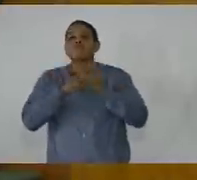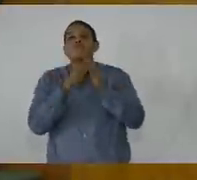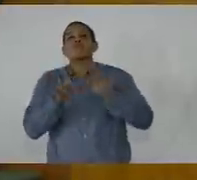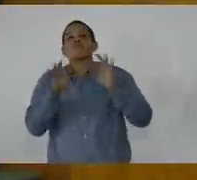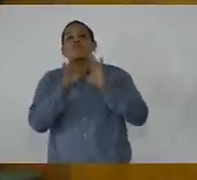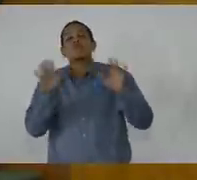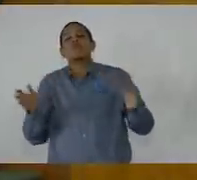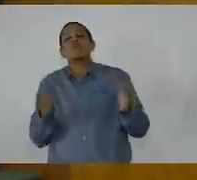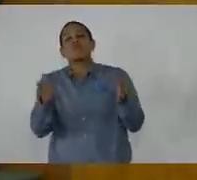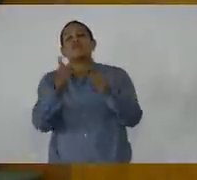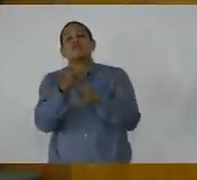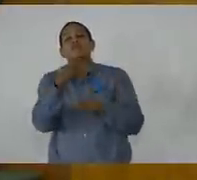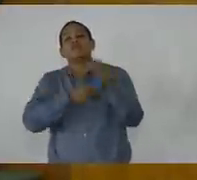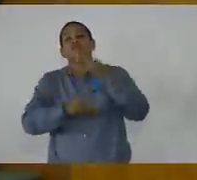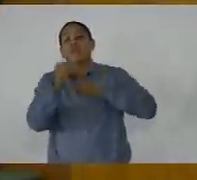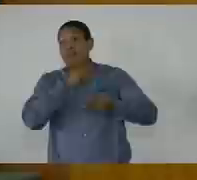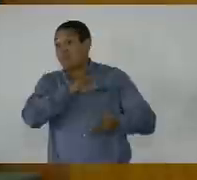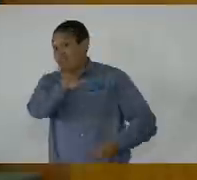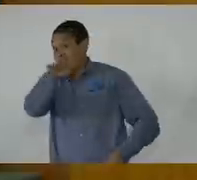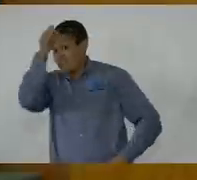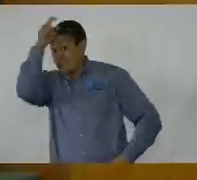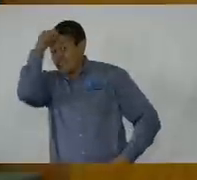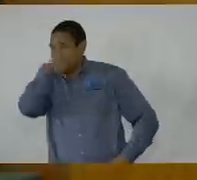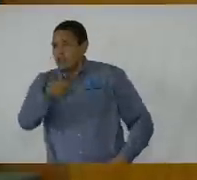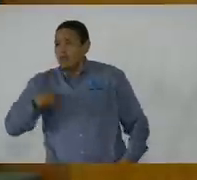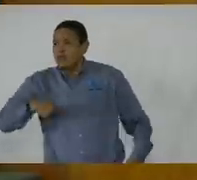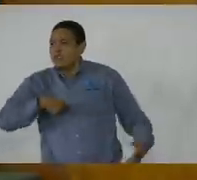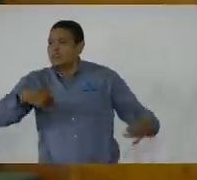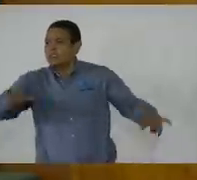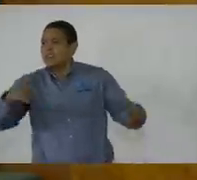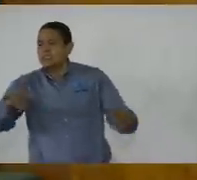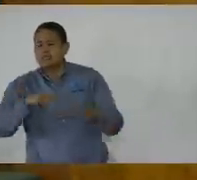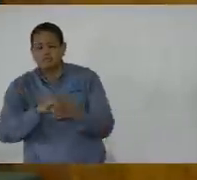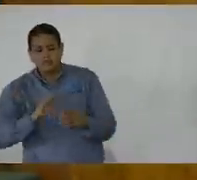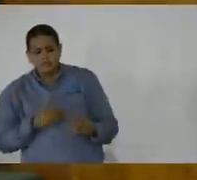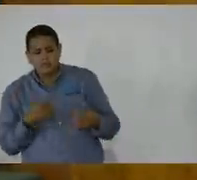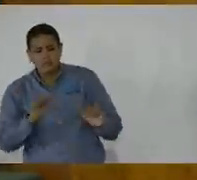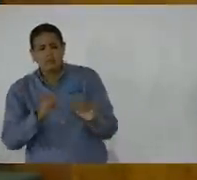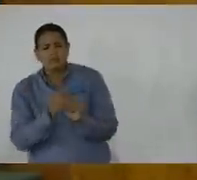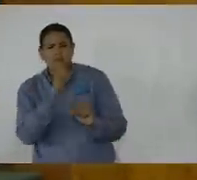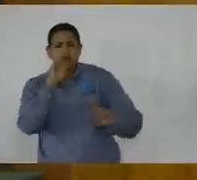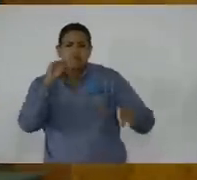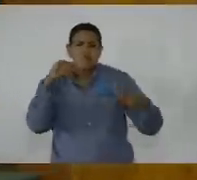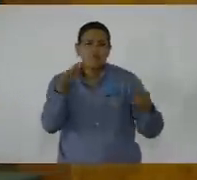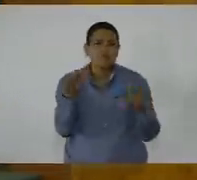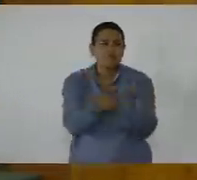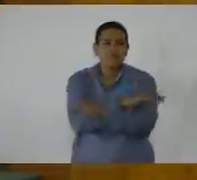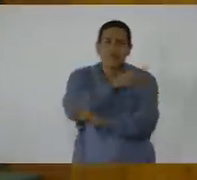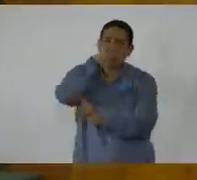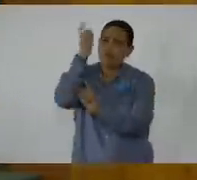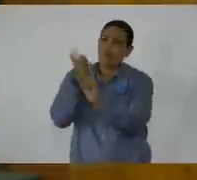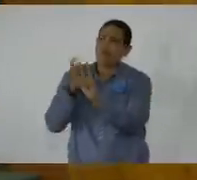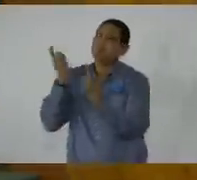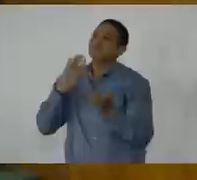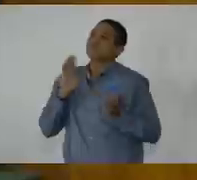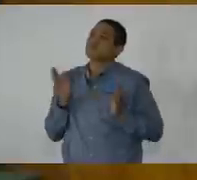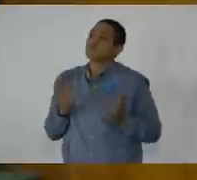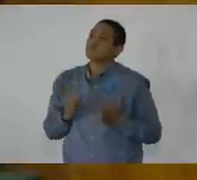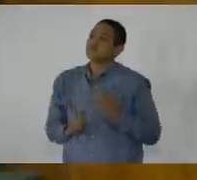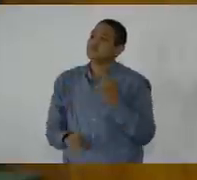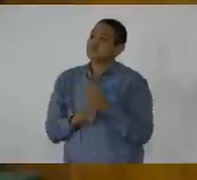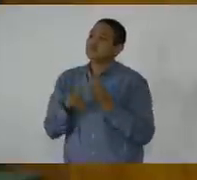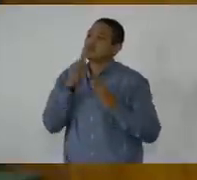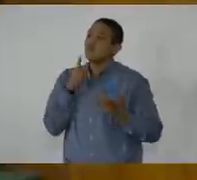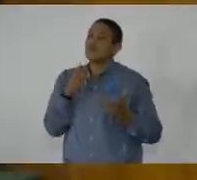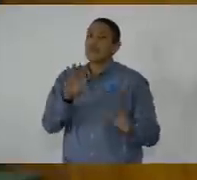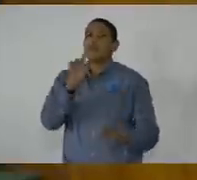facilitate trade. As such, we continue in our efforts to provide fully automated services that will enable